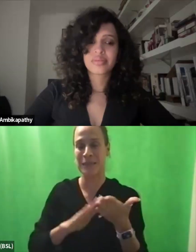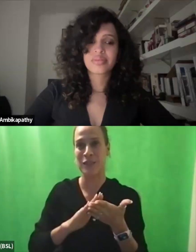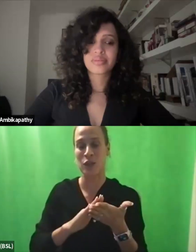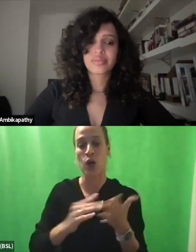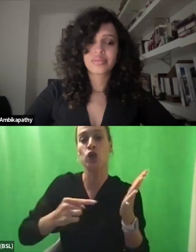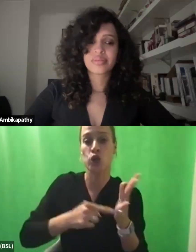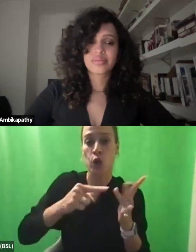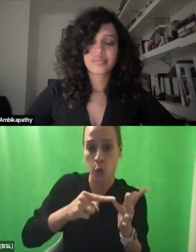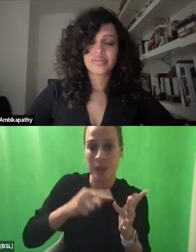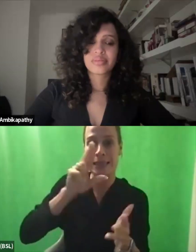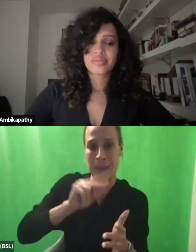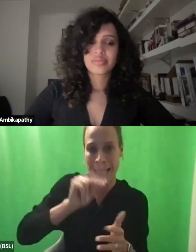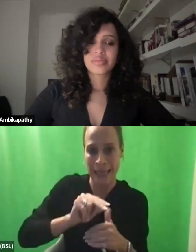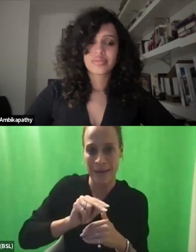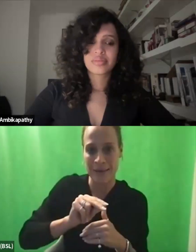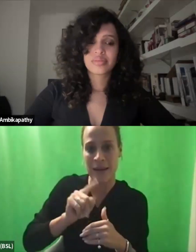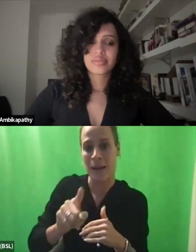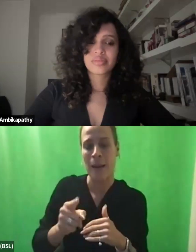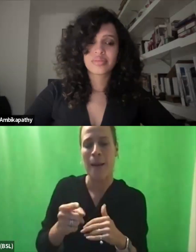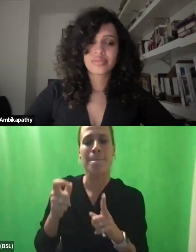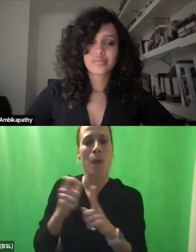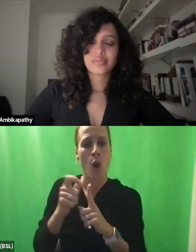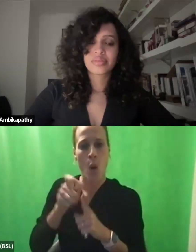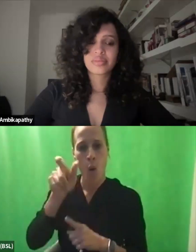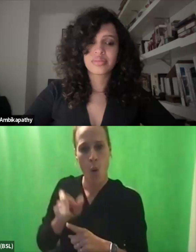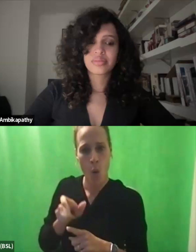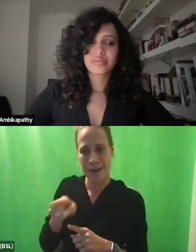for speaking. Polo is a young man born in Abidjan,